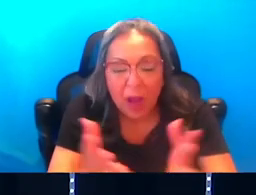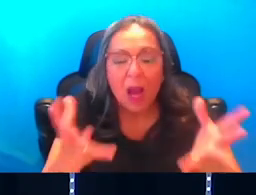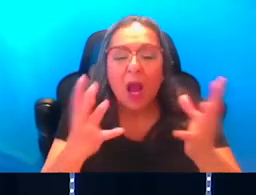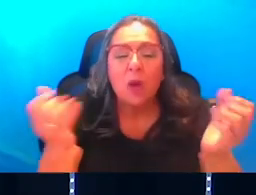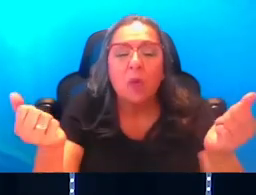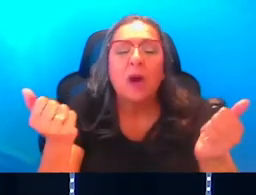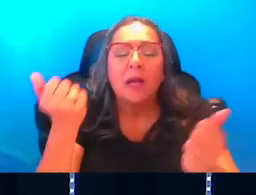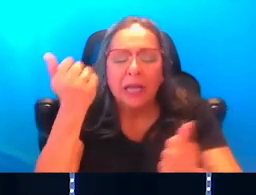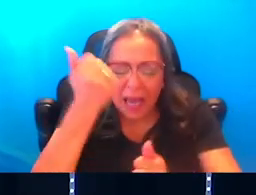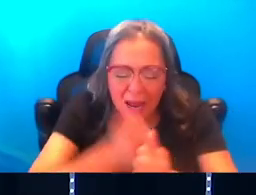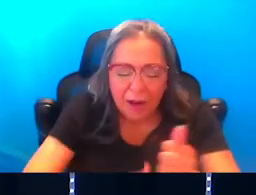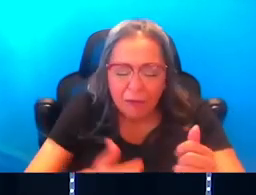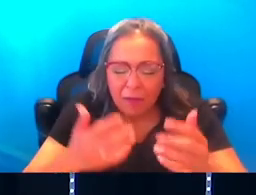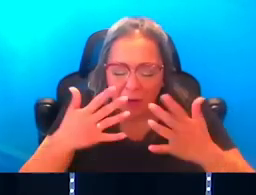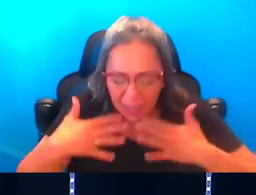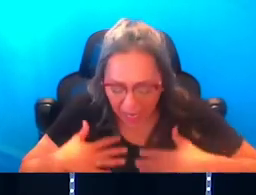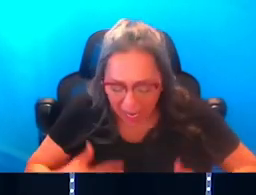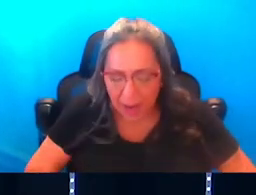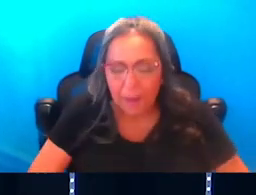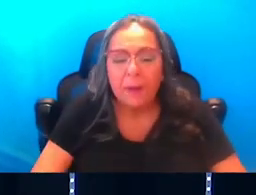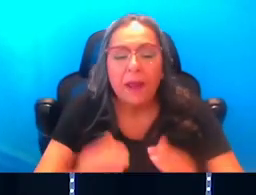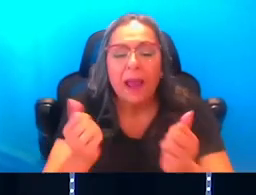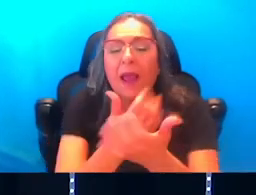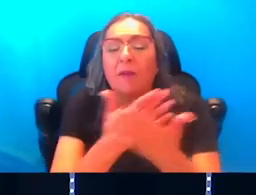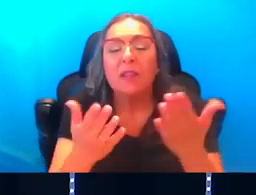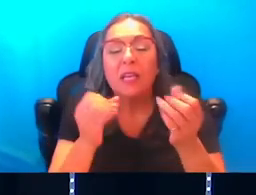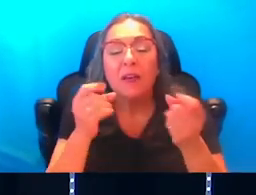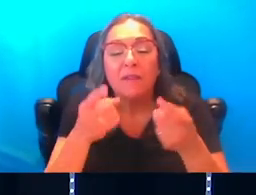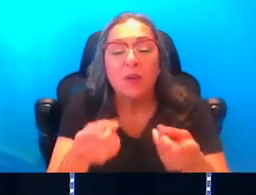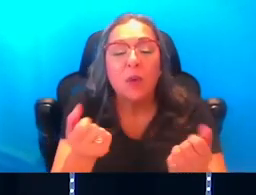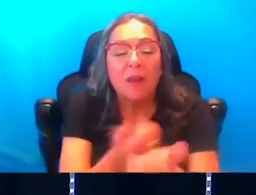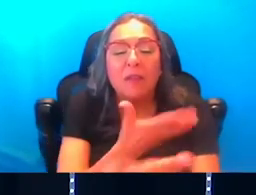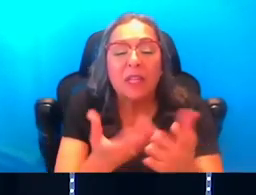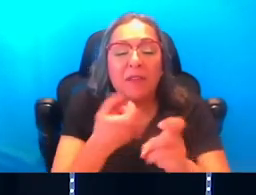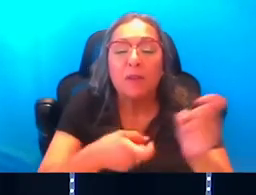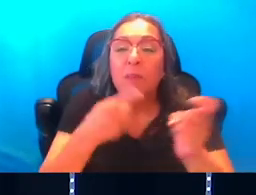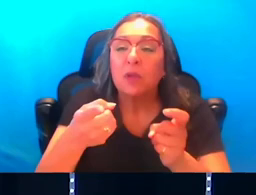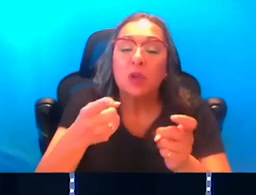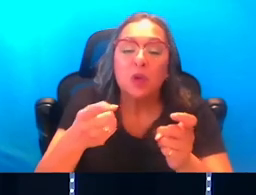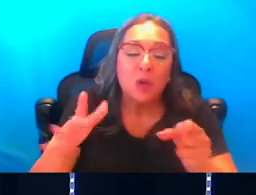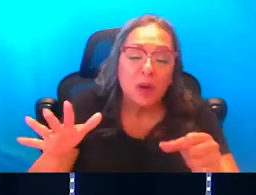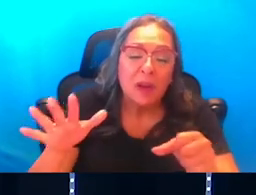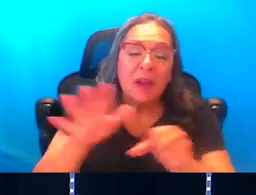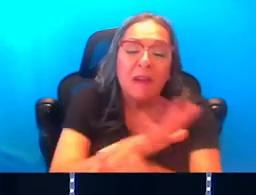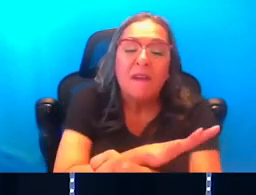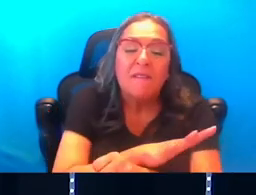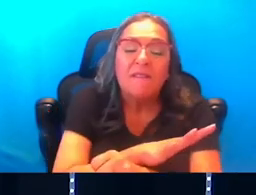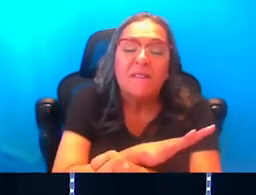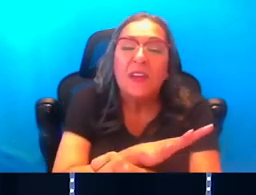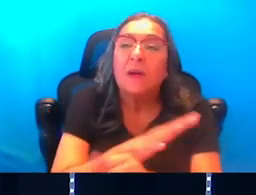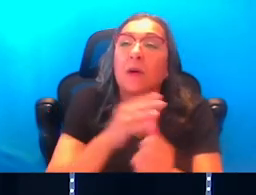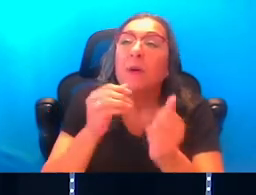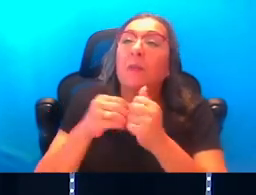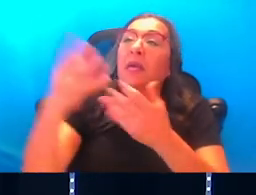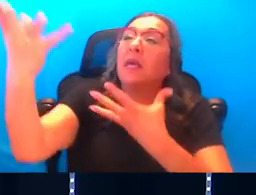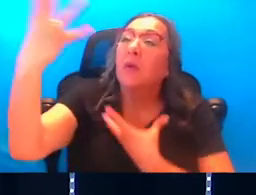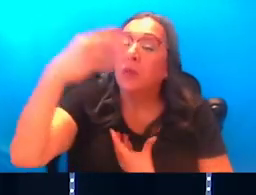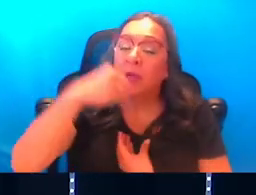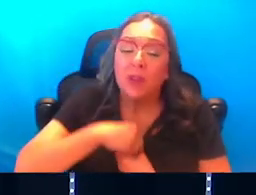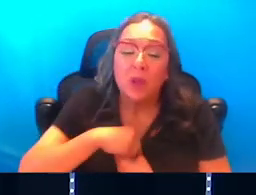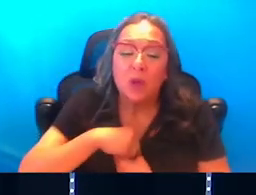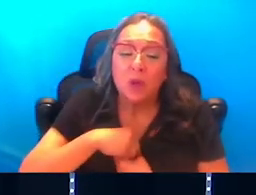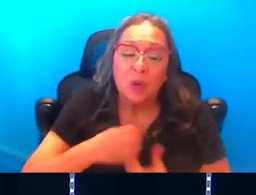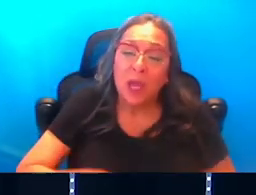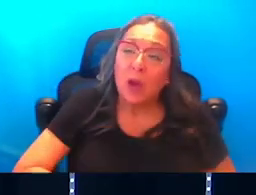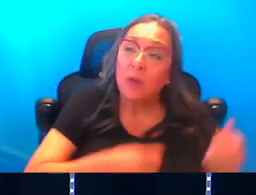every single part of you. I want everything that I can have from you. Fill my life. Get rid of me. Fill me with you. Right? And they would